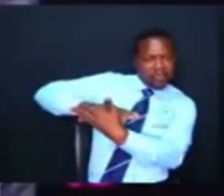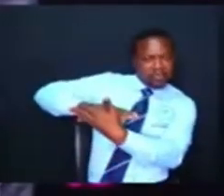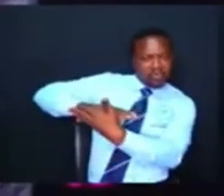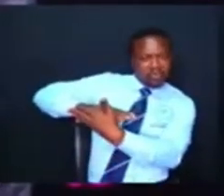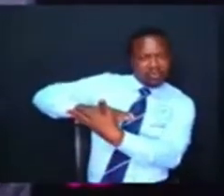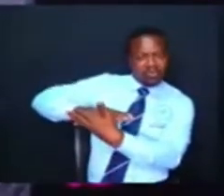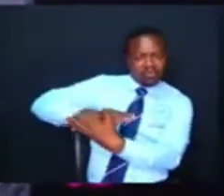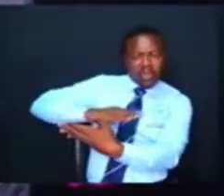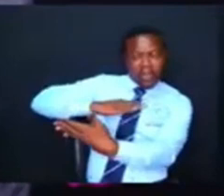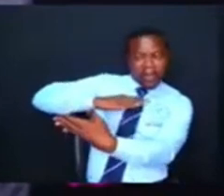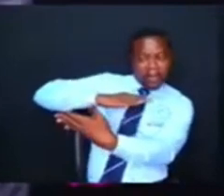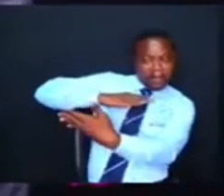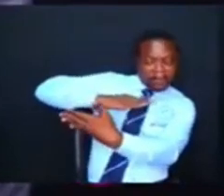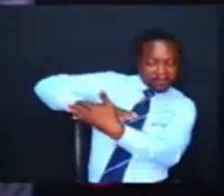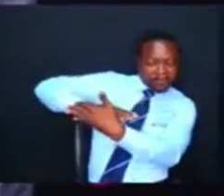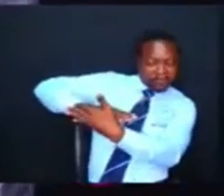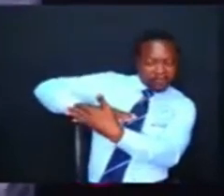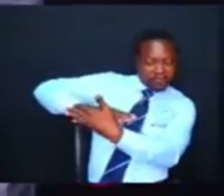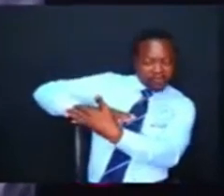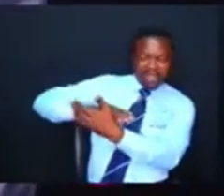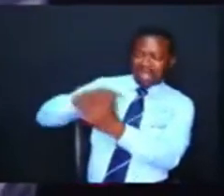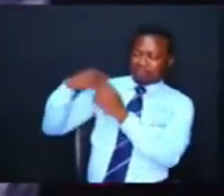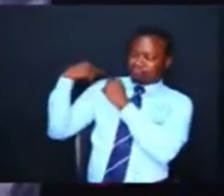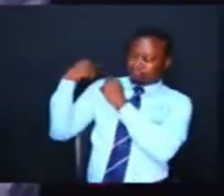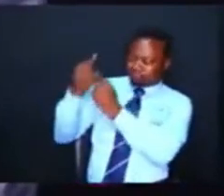been saying over the